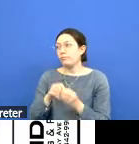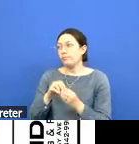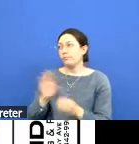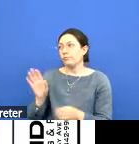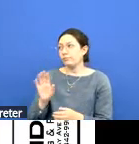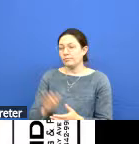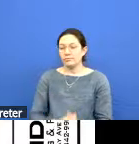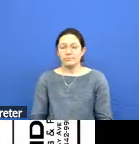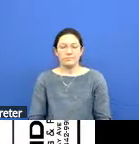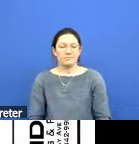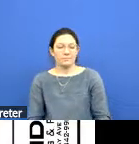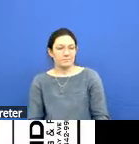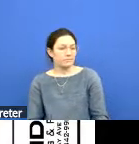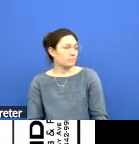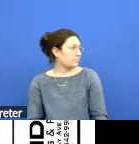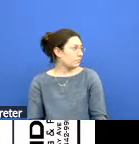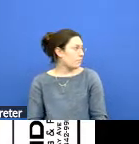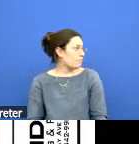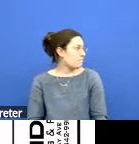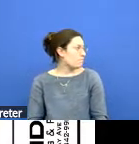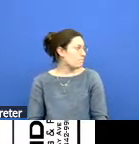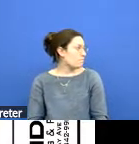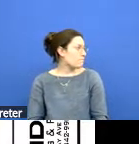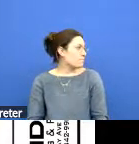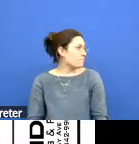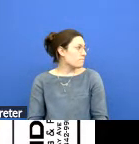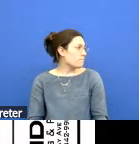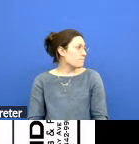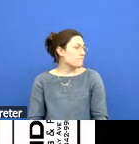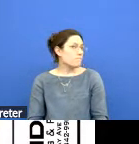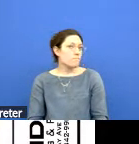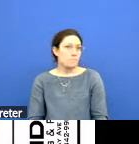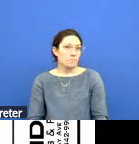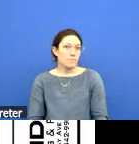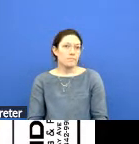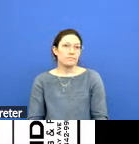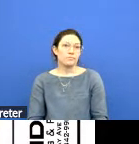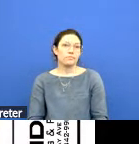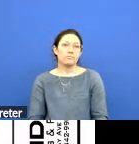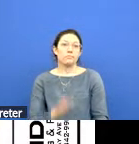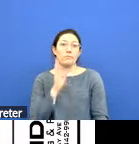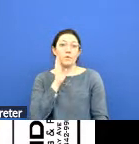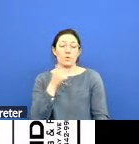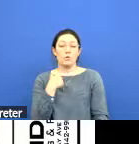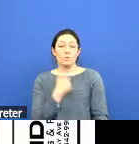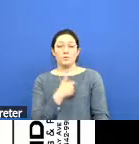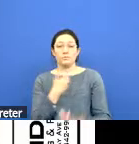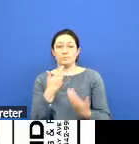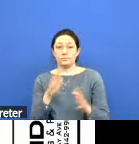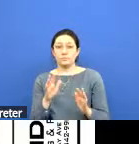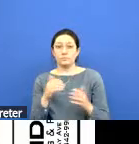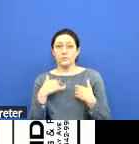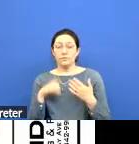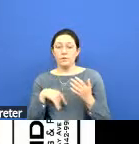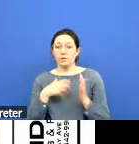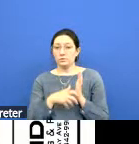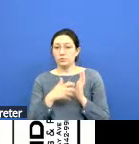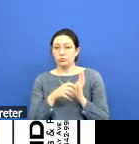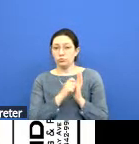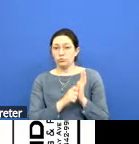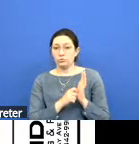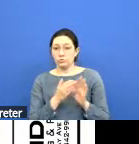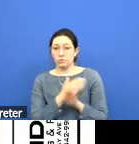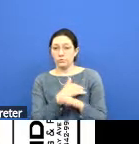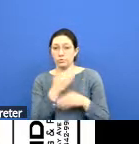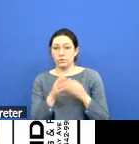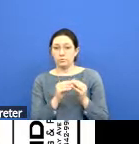yeah. Are they gonna have that staked out before the next meeting or not? I mean, I didn't plan on it. Okay, just a question. Yep. I